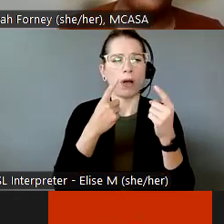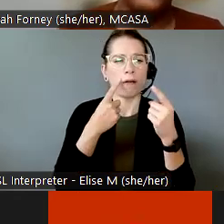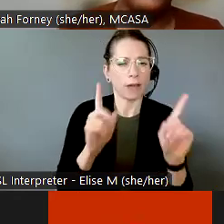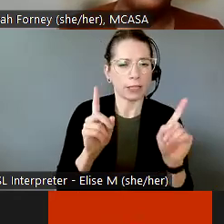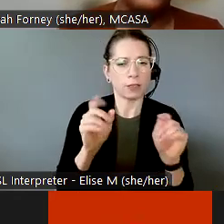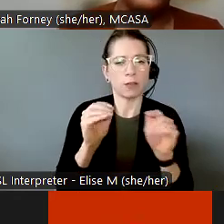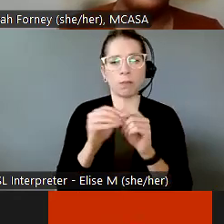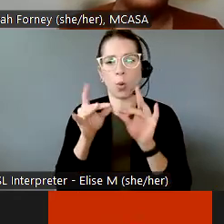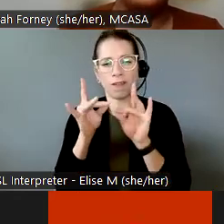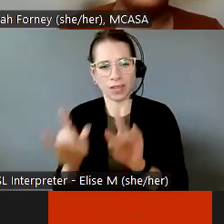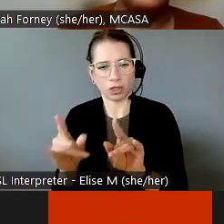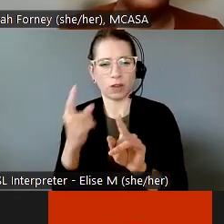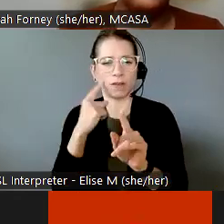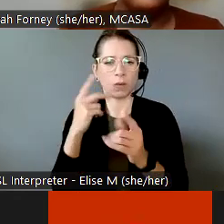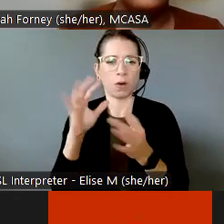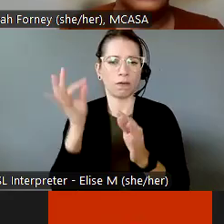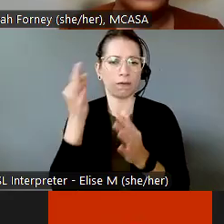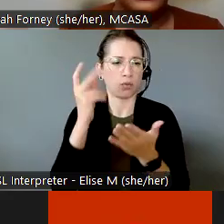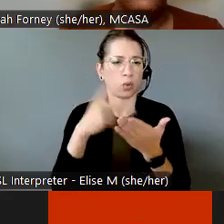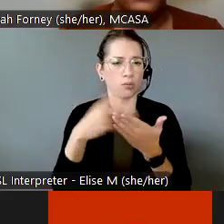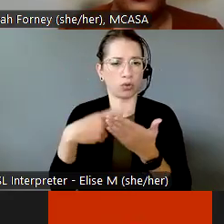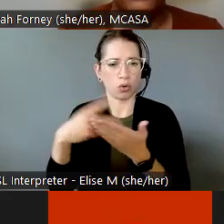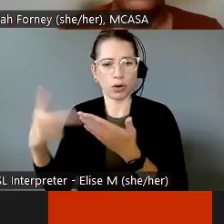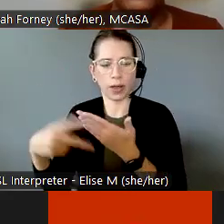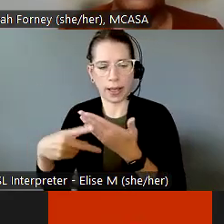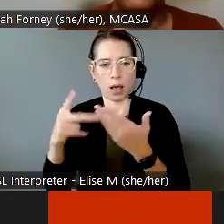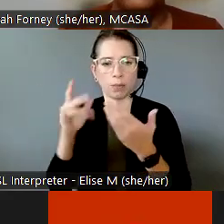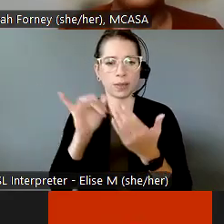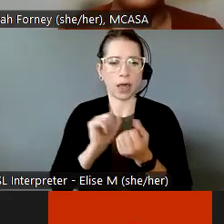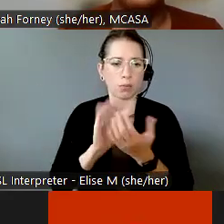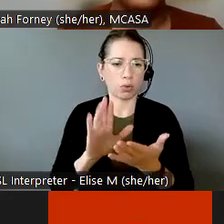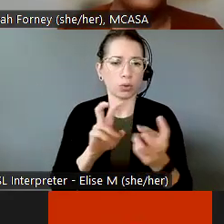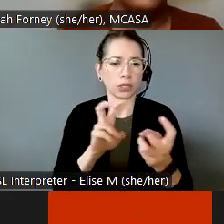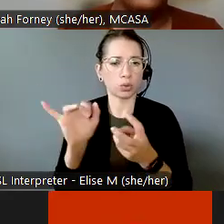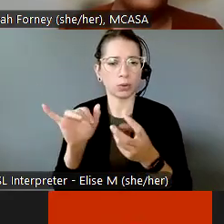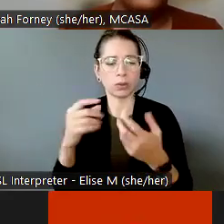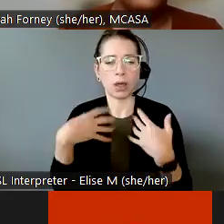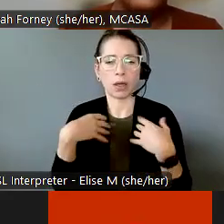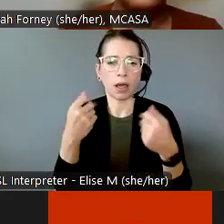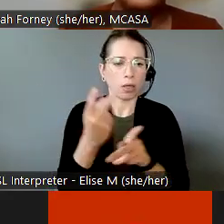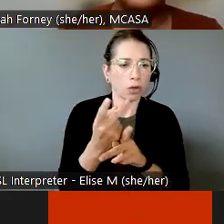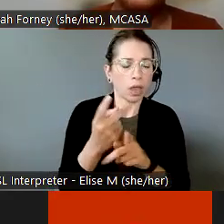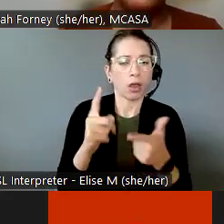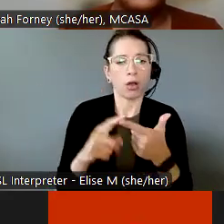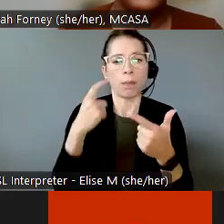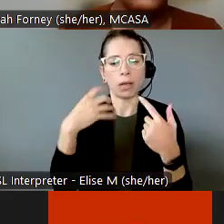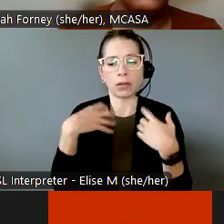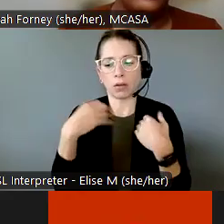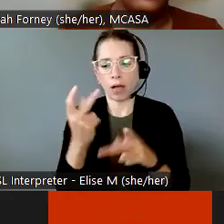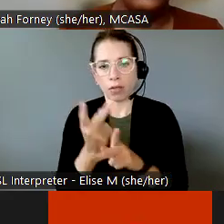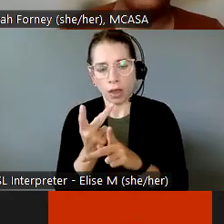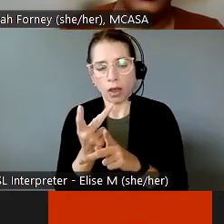federal programs that deal with things like healthcare, mental health care, disease